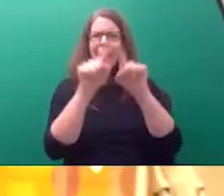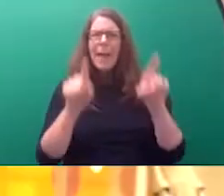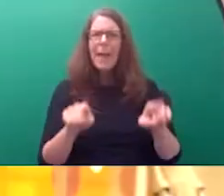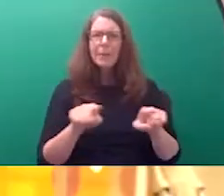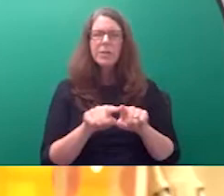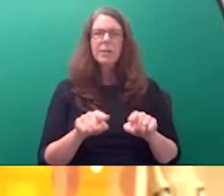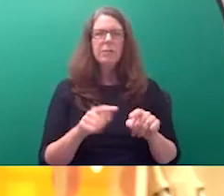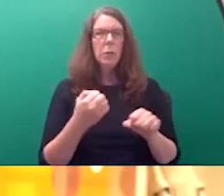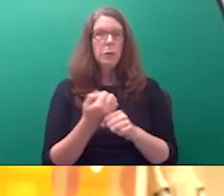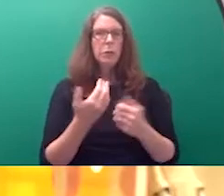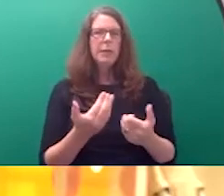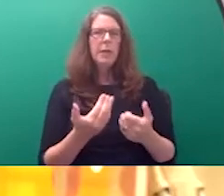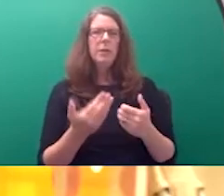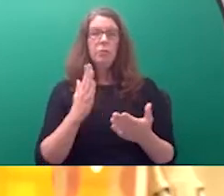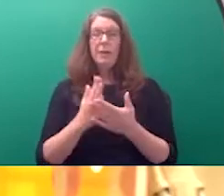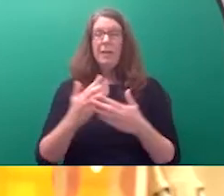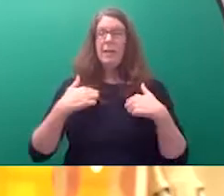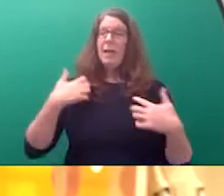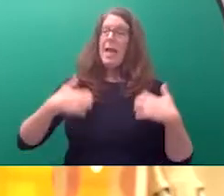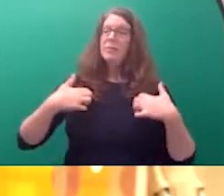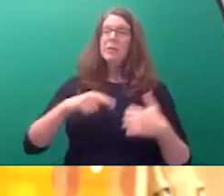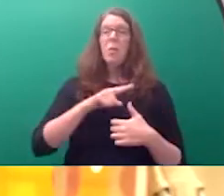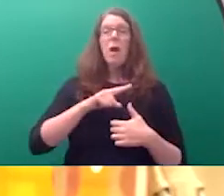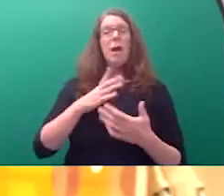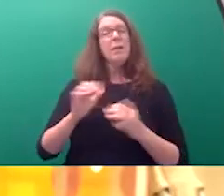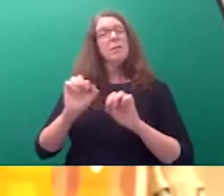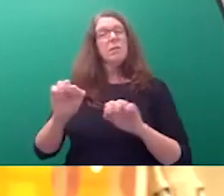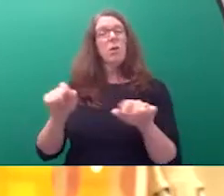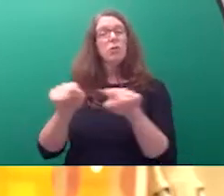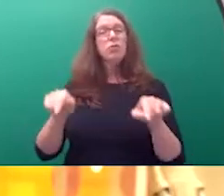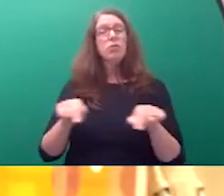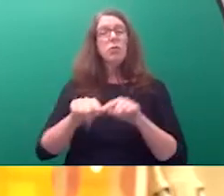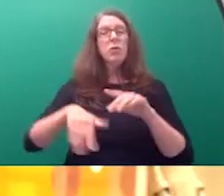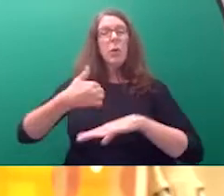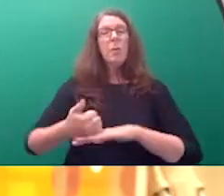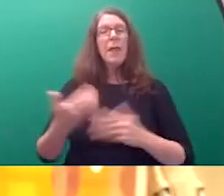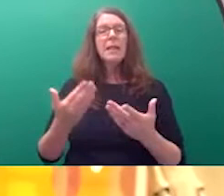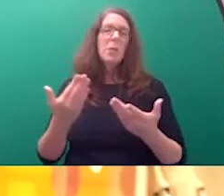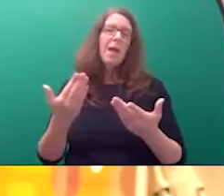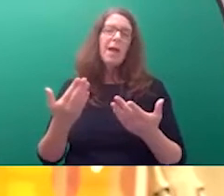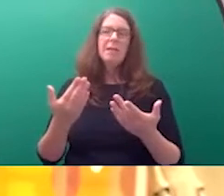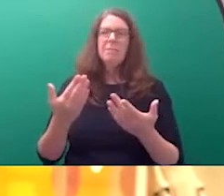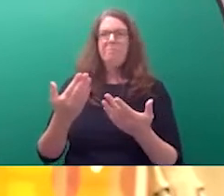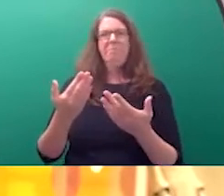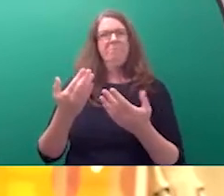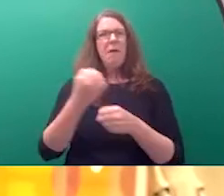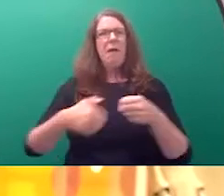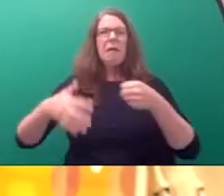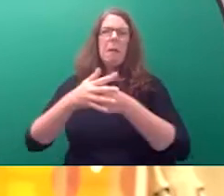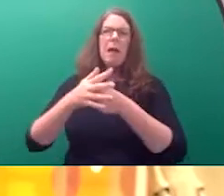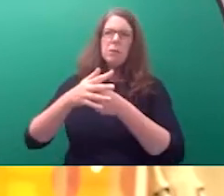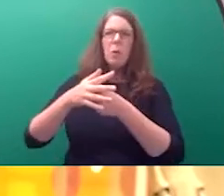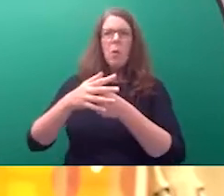I'm really interested. So your studio, it's centered, as I mentioned, in kind of the heart of Glasgow's kind of art scene,